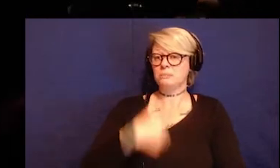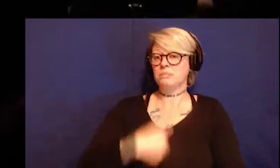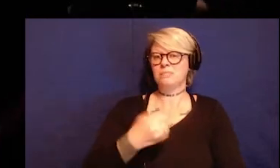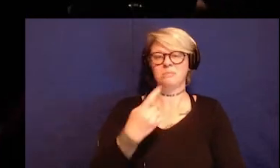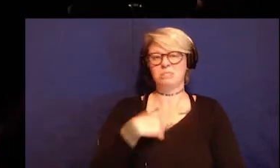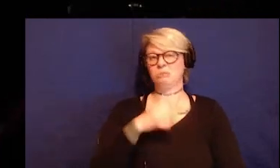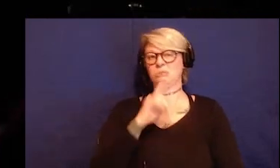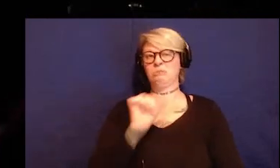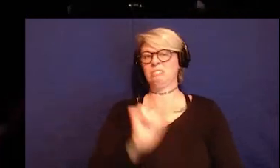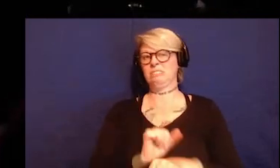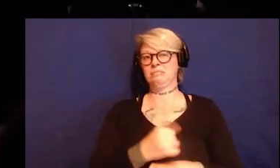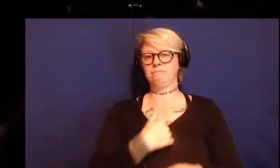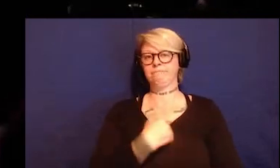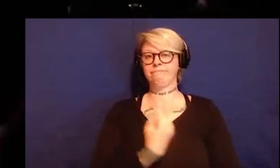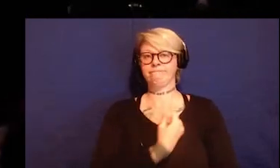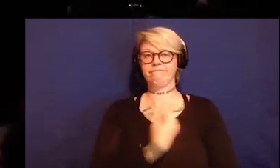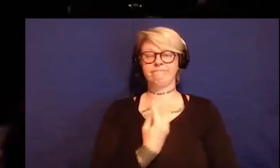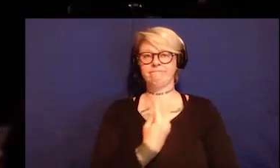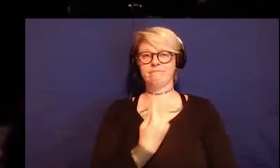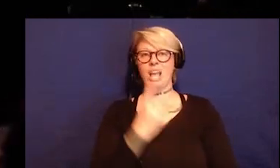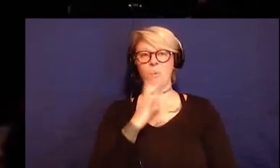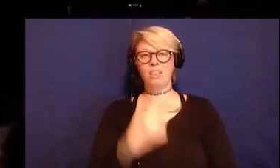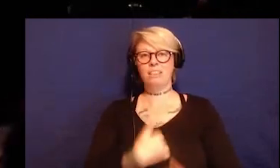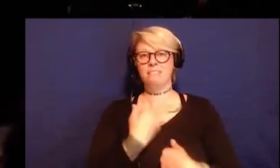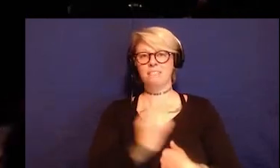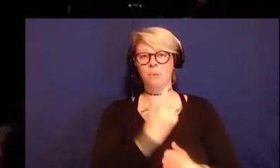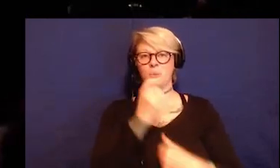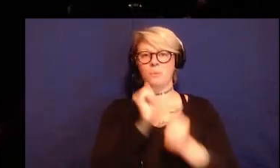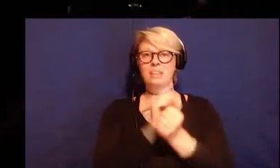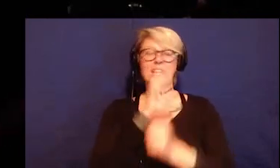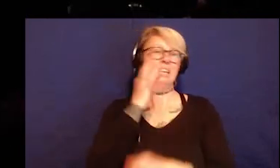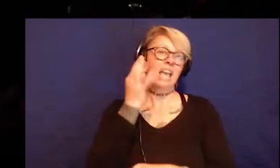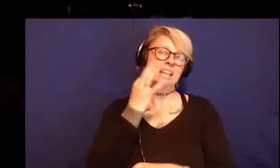likely end up alone with cats and dogs and birds.